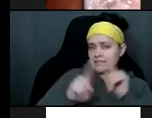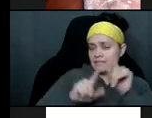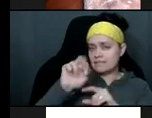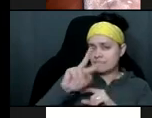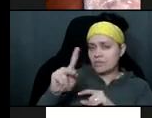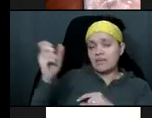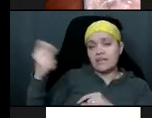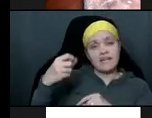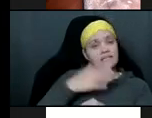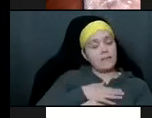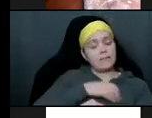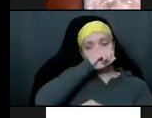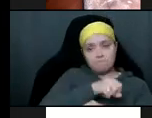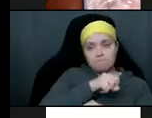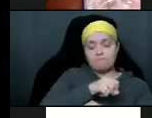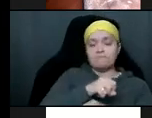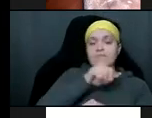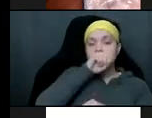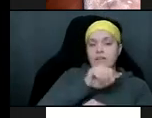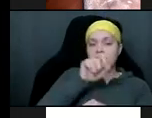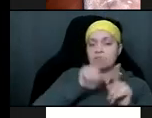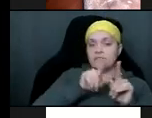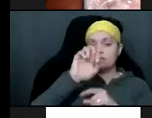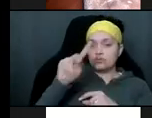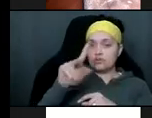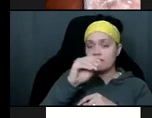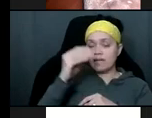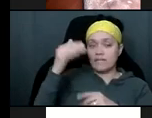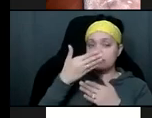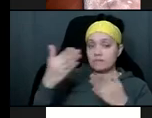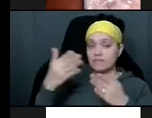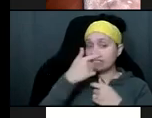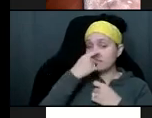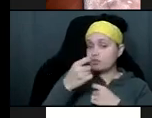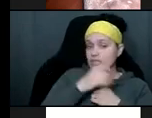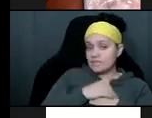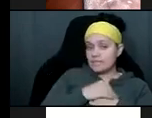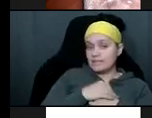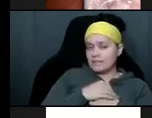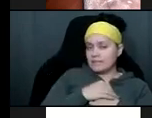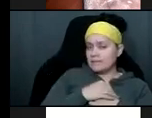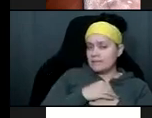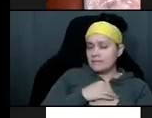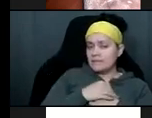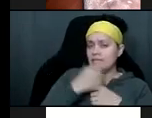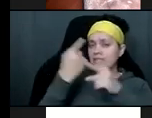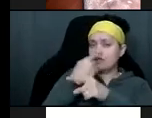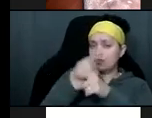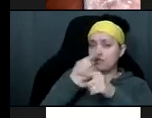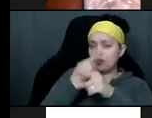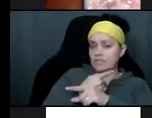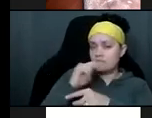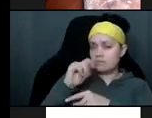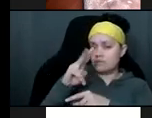Yes, I am a big Star Trek fan. And here's something interesting. In the original series, the original